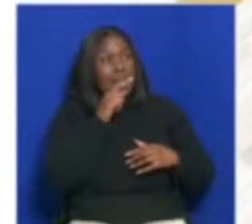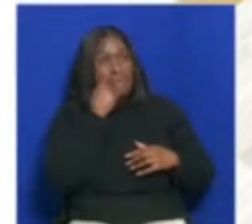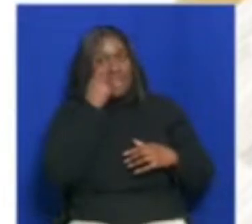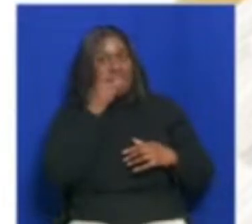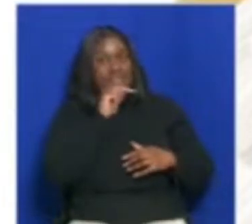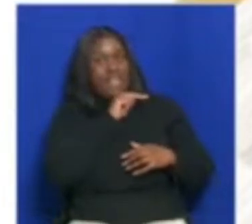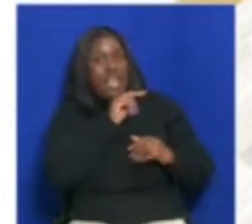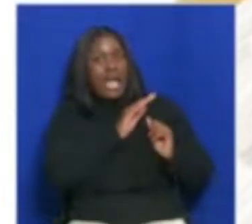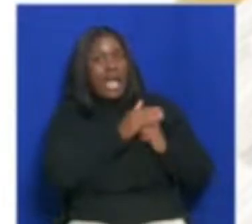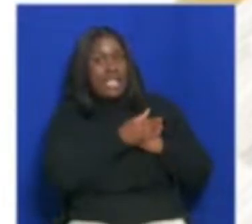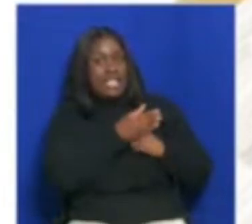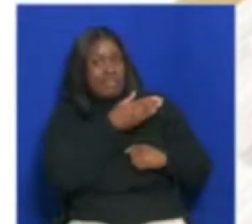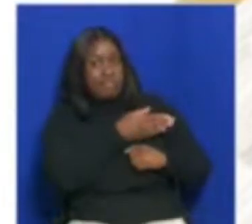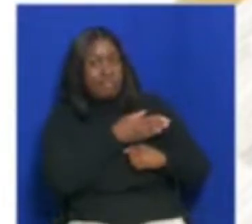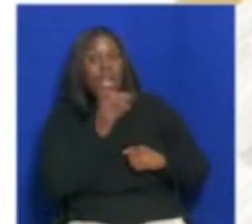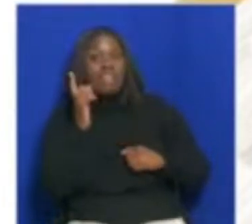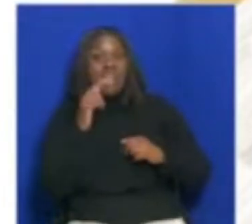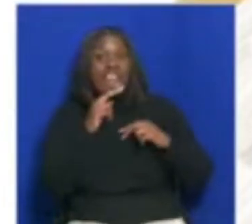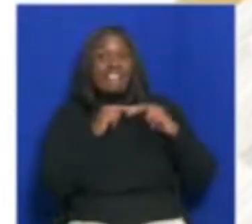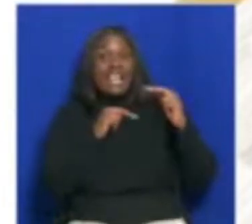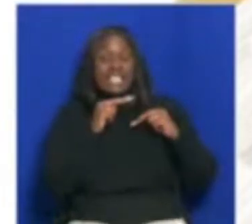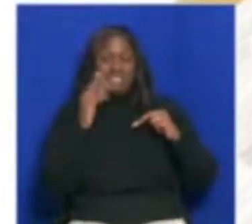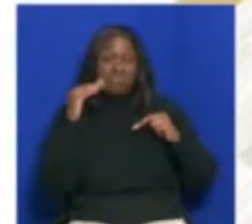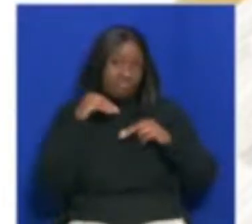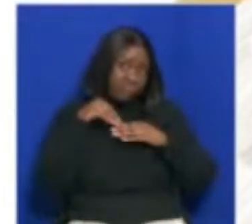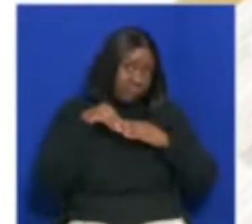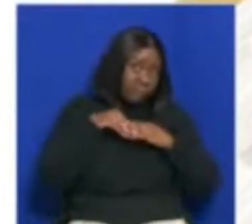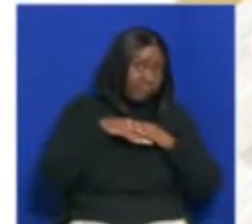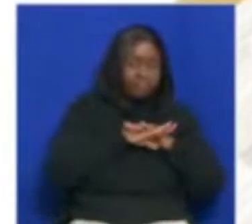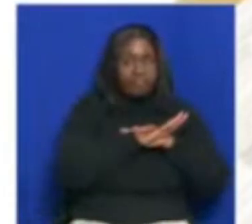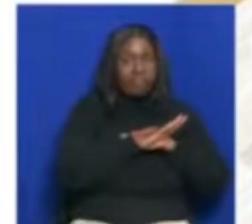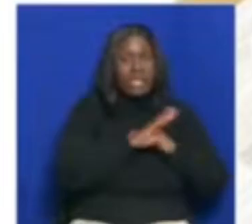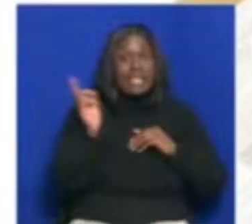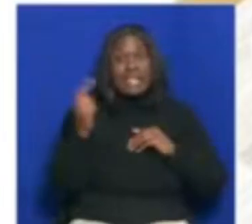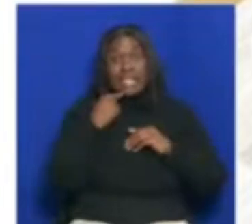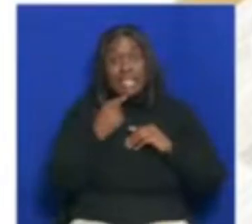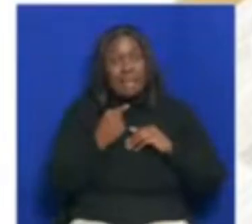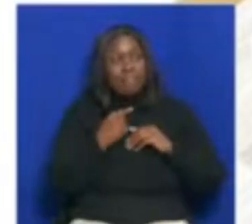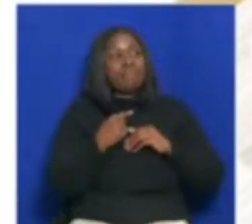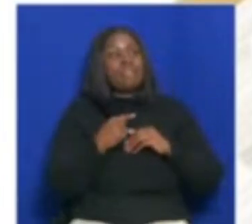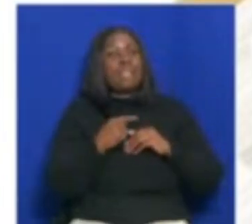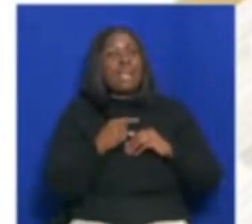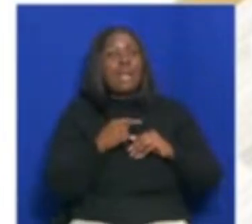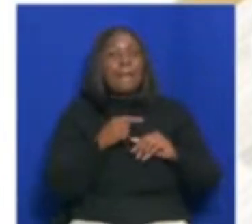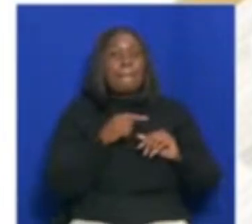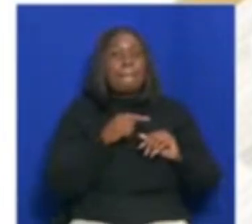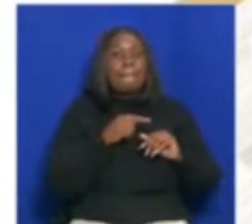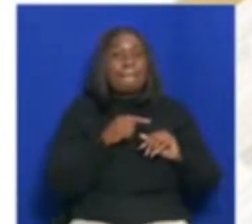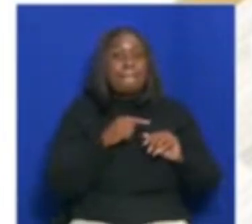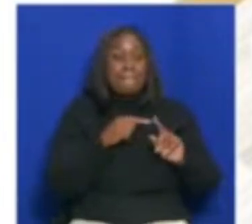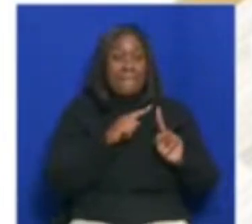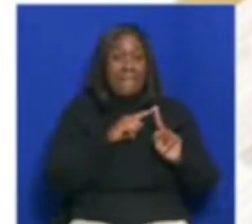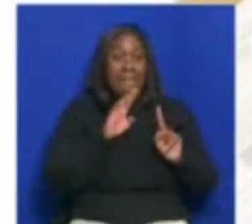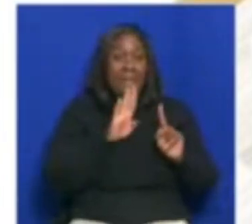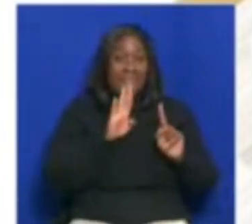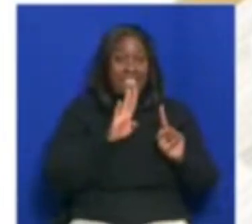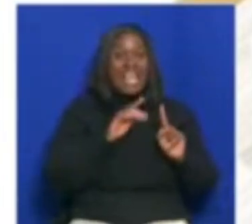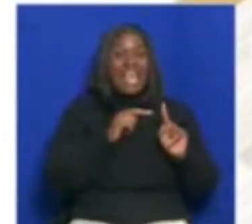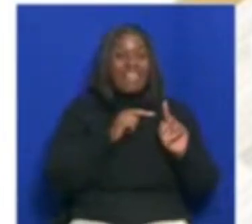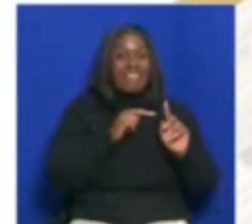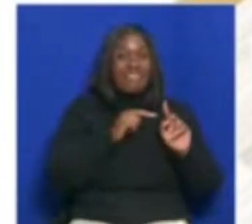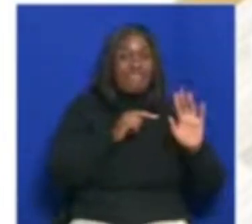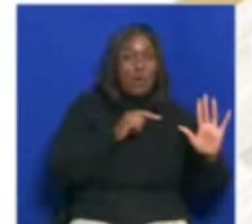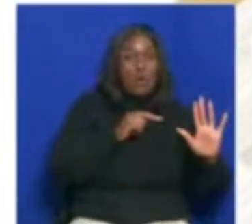entered the flat. They alleged that Bevan Loftus and the other 4 occupants shot at the police, and they returned